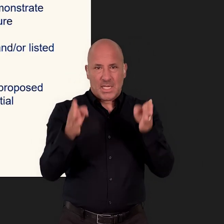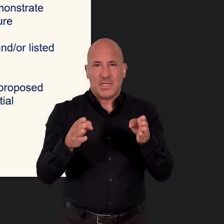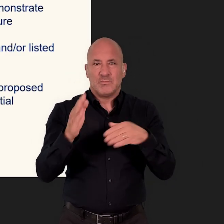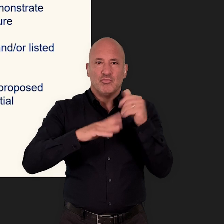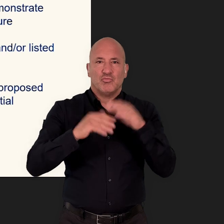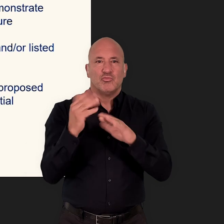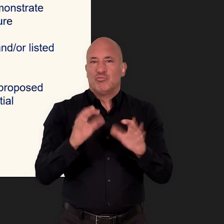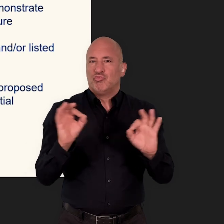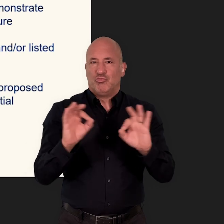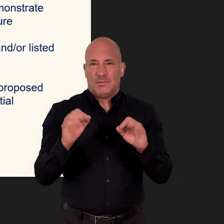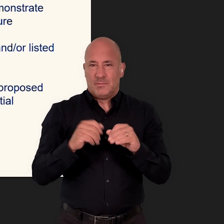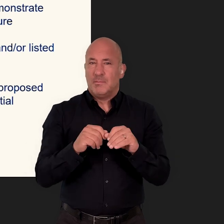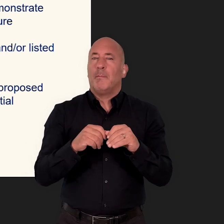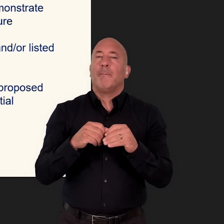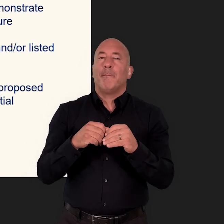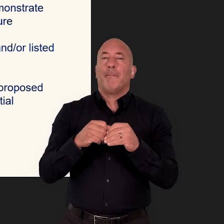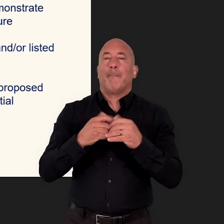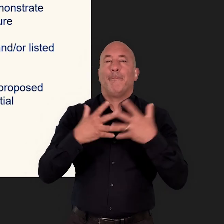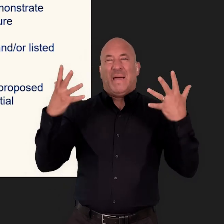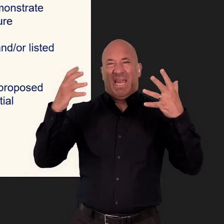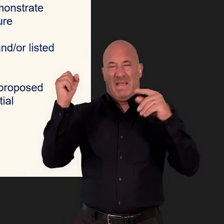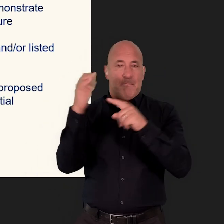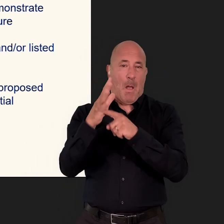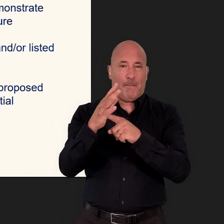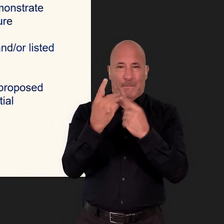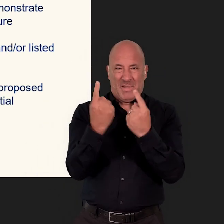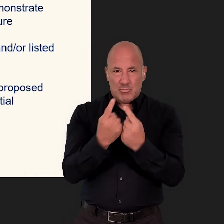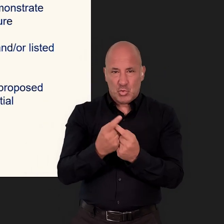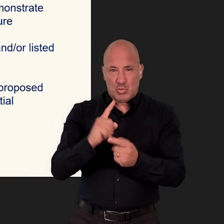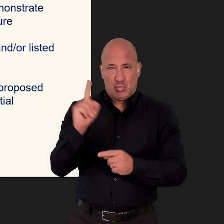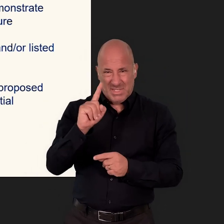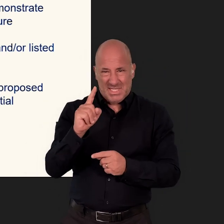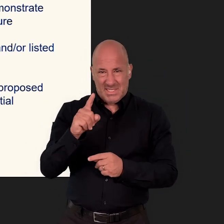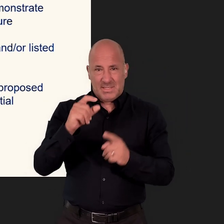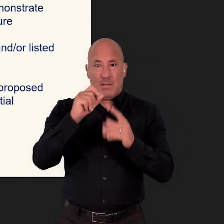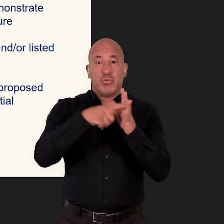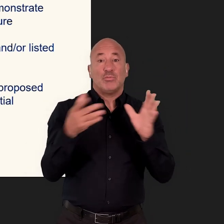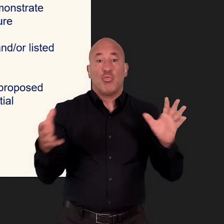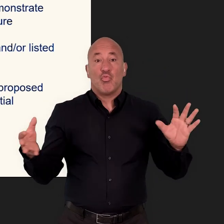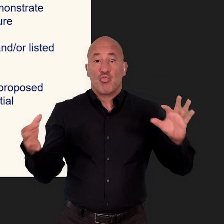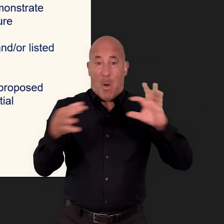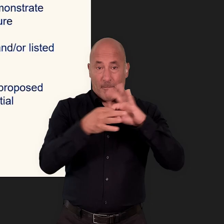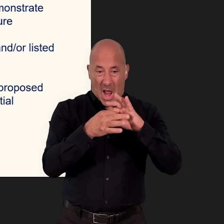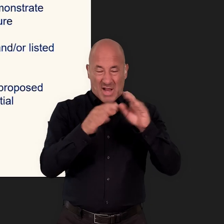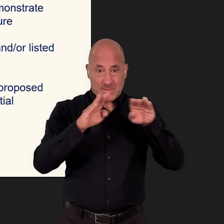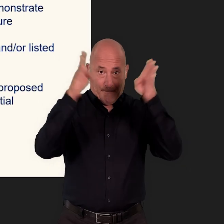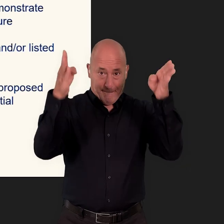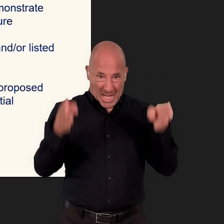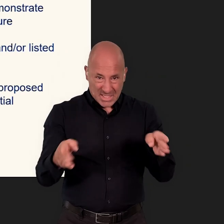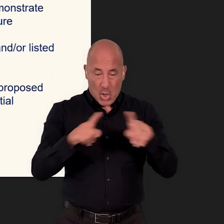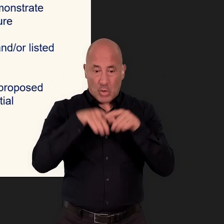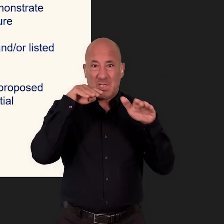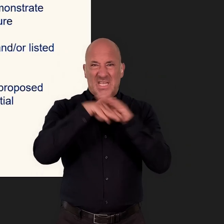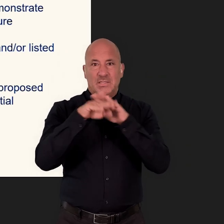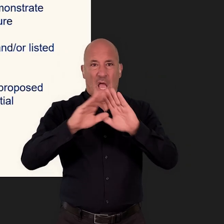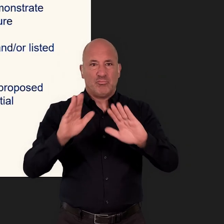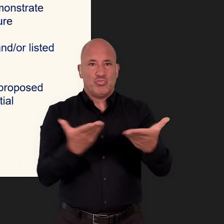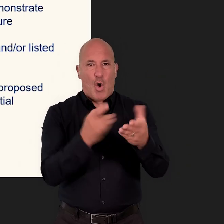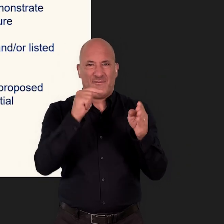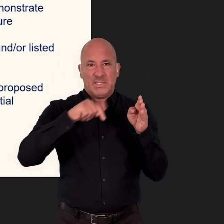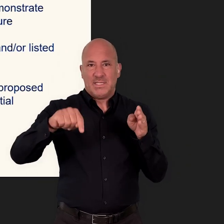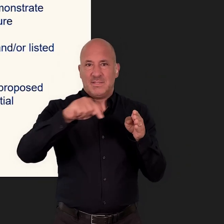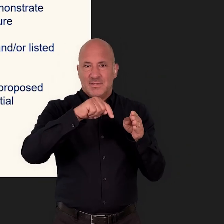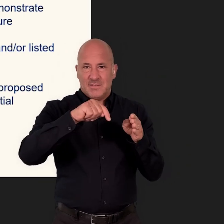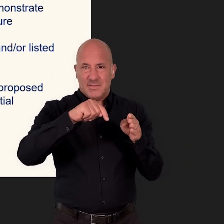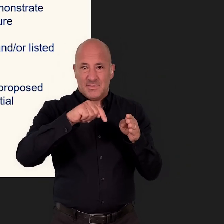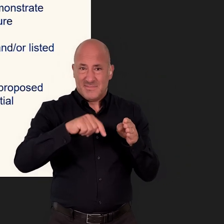services work. One of the main issues in previous rounds has been for projects combining work to both the building fabric and